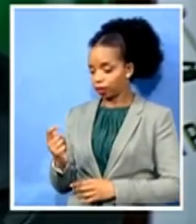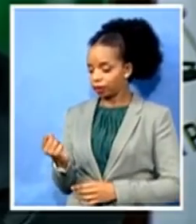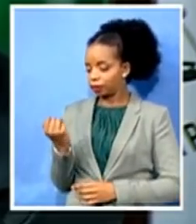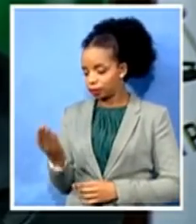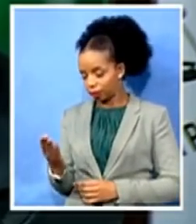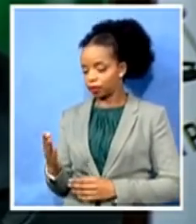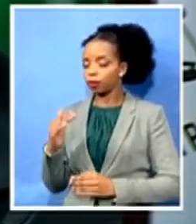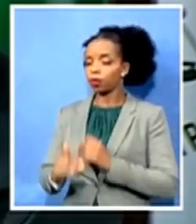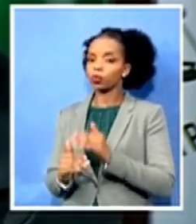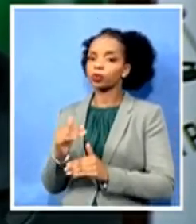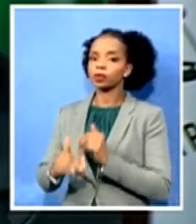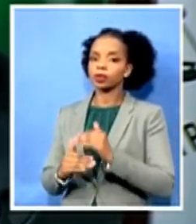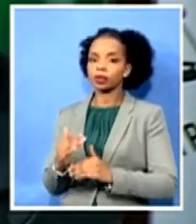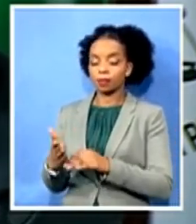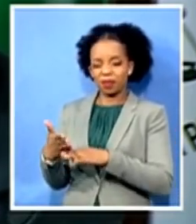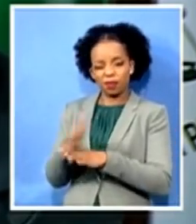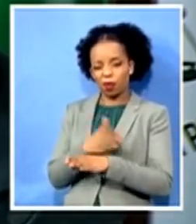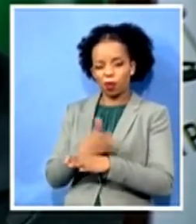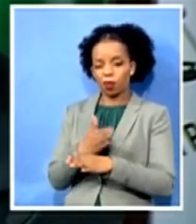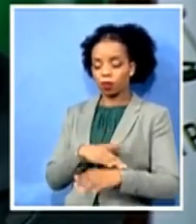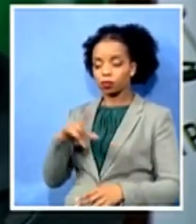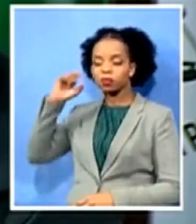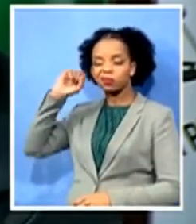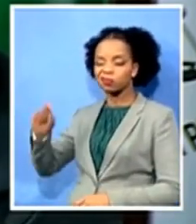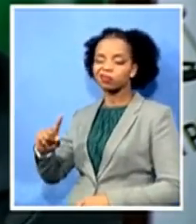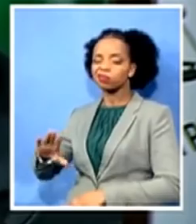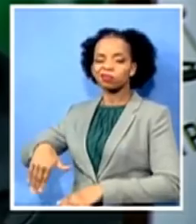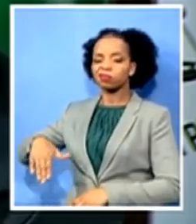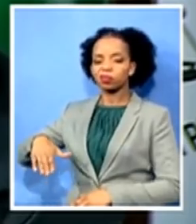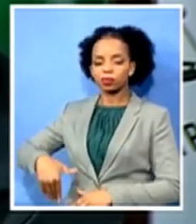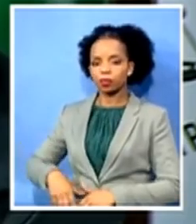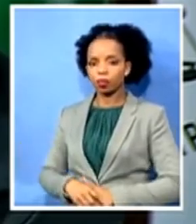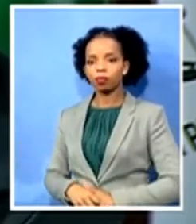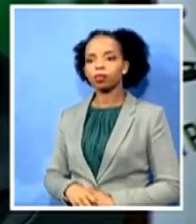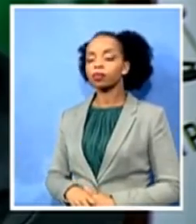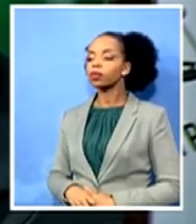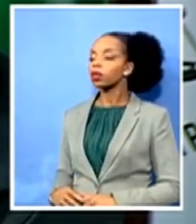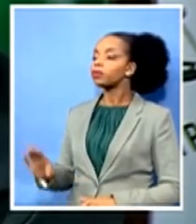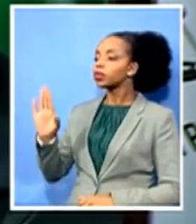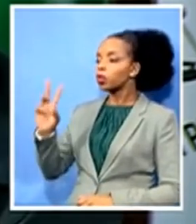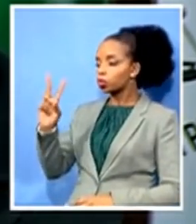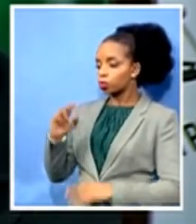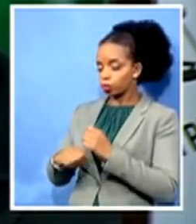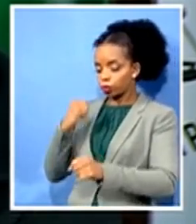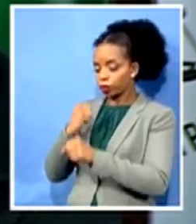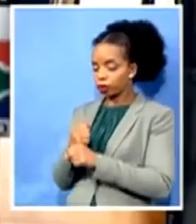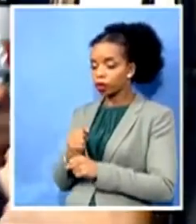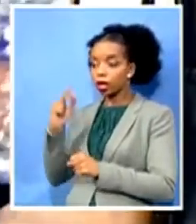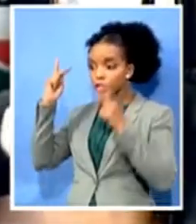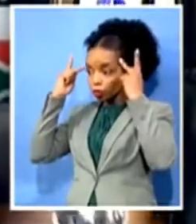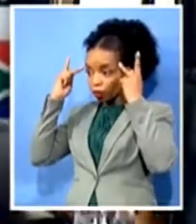was there, to your knowledge, a database of contractors that the department was keeping?